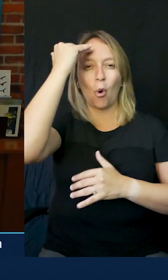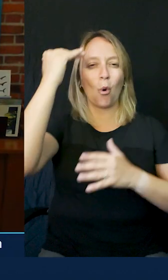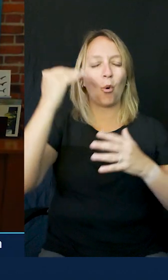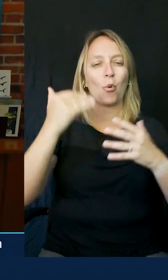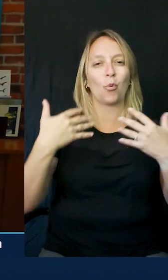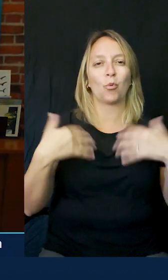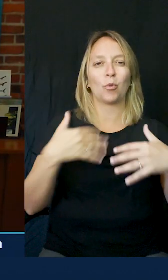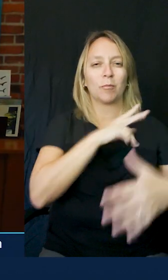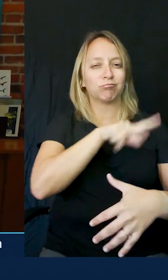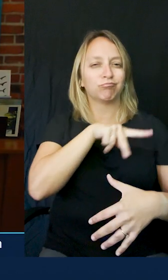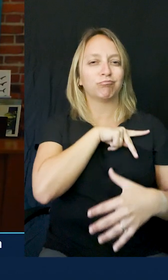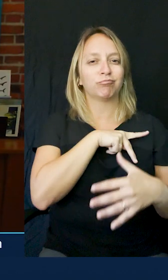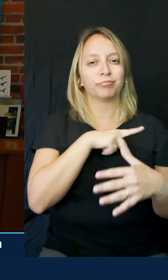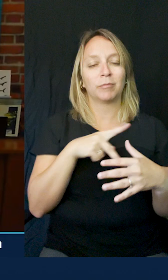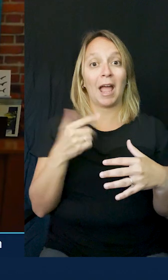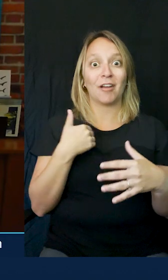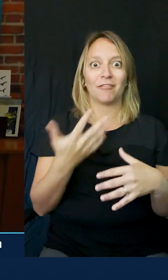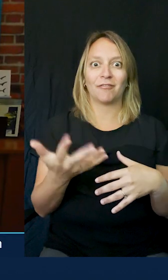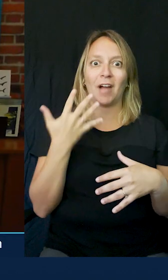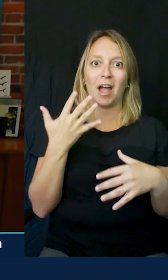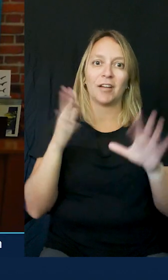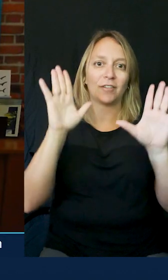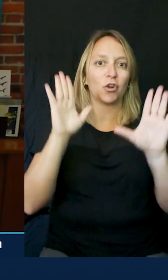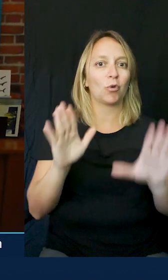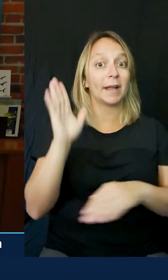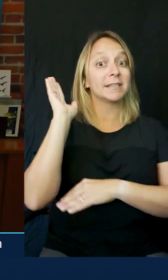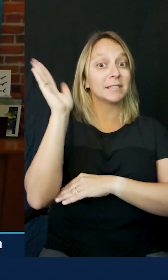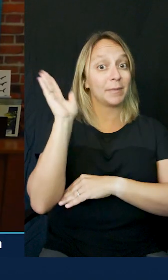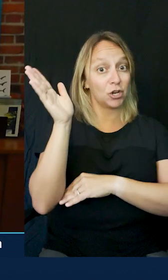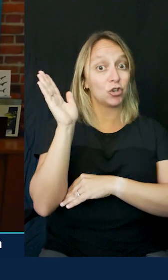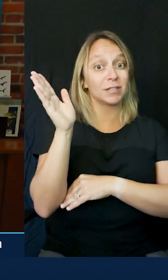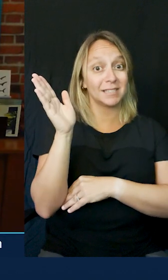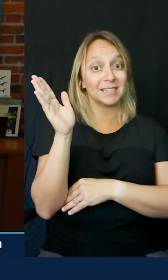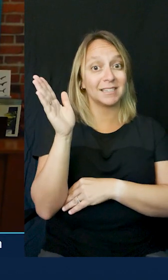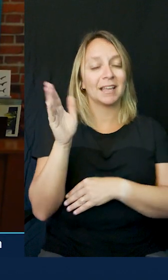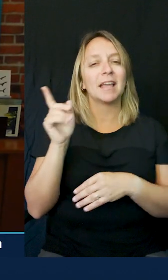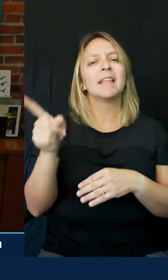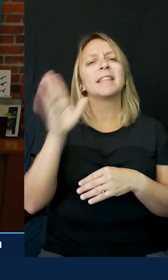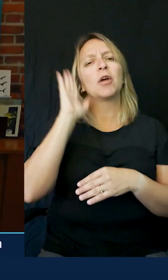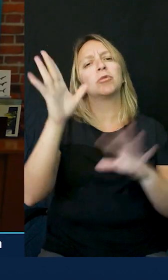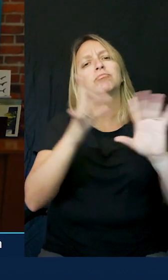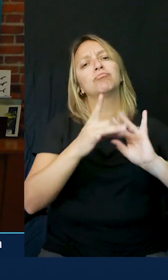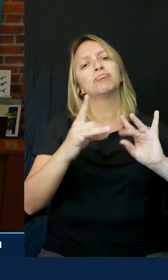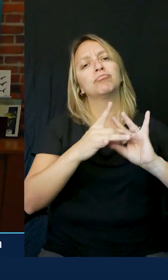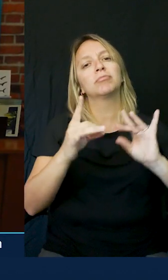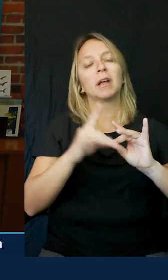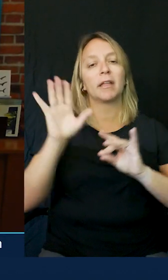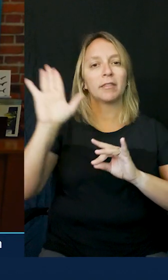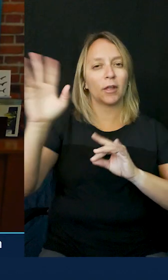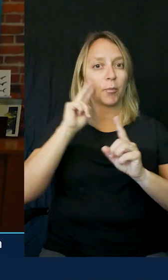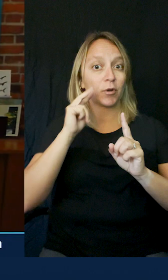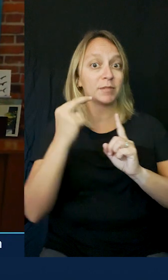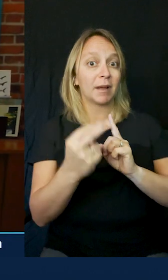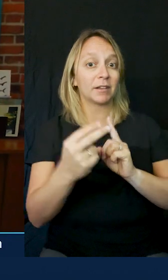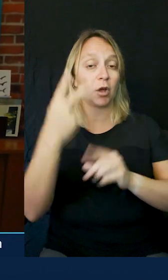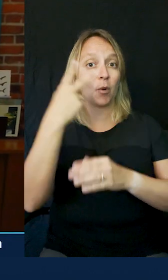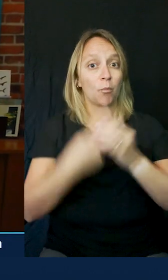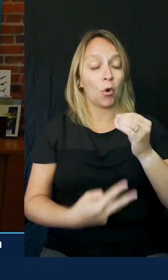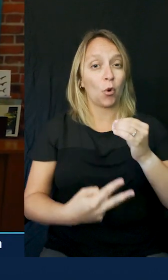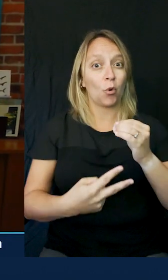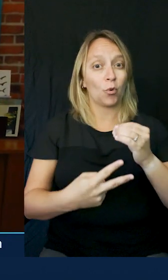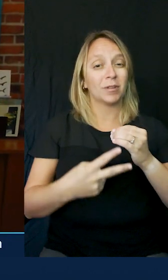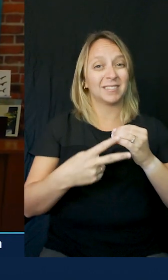Pacific Northwest. Now, we've got 5 great speakers, and they're going to give us perspectives from both the endangered southern